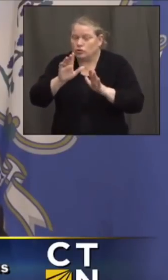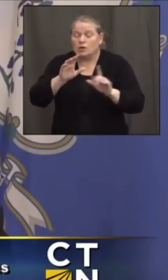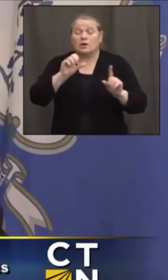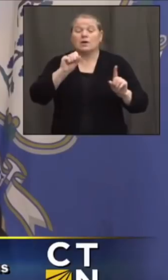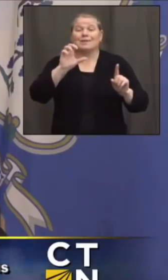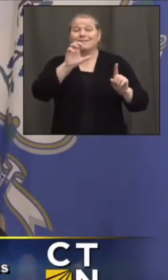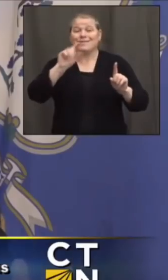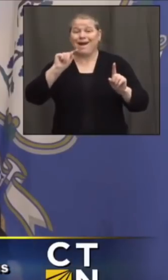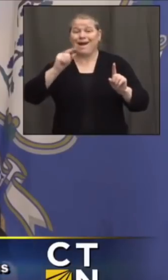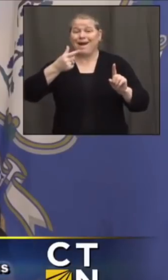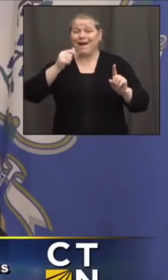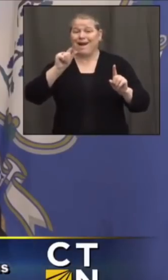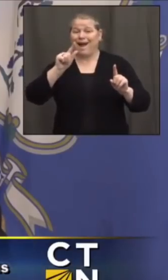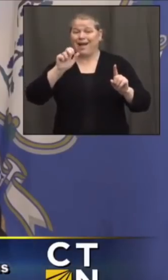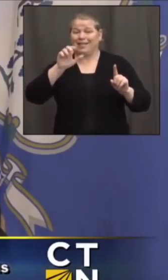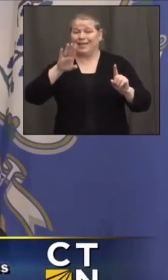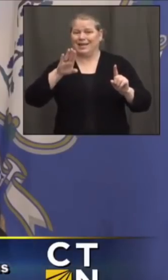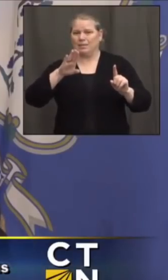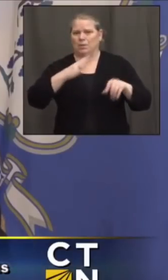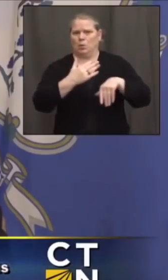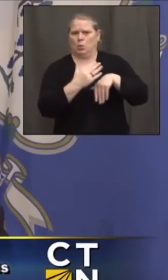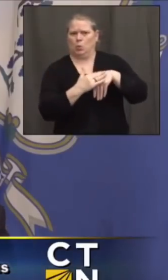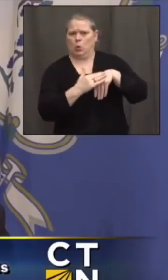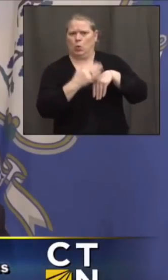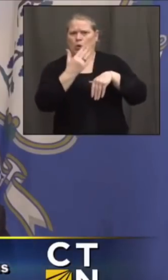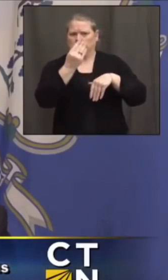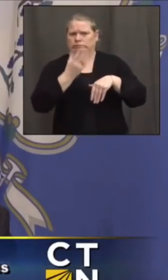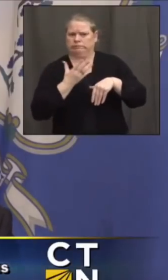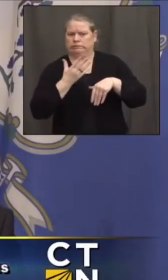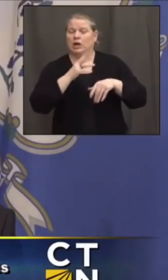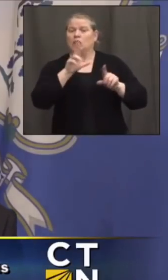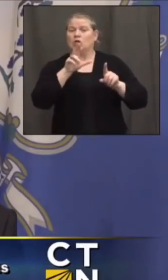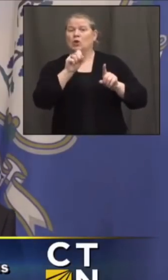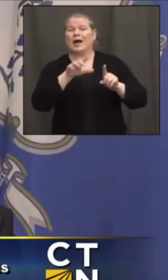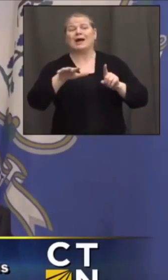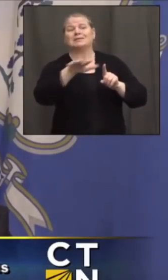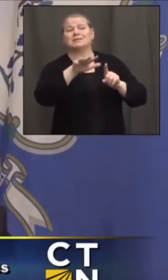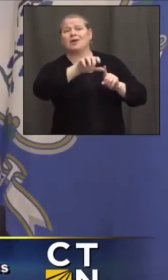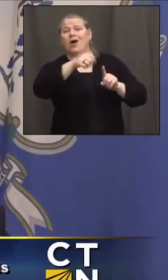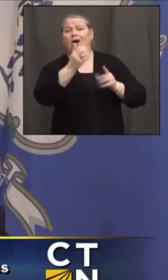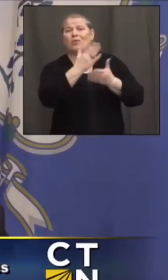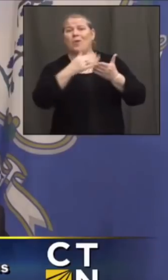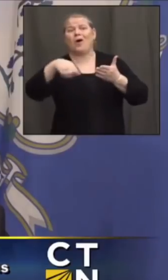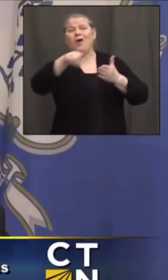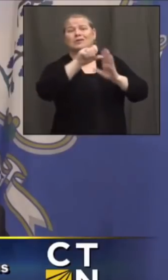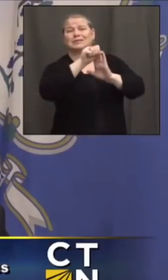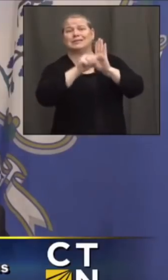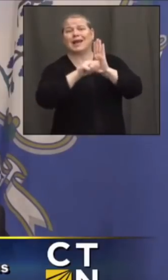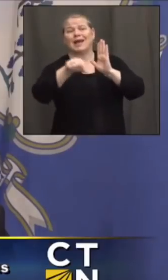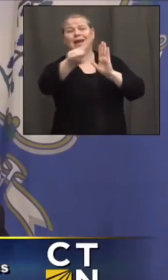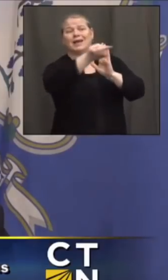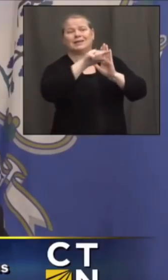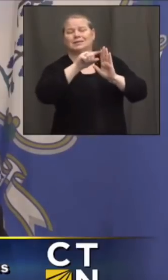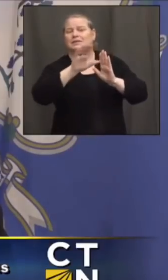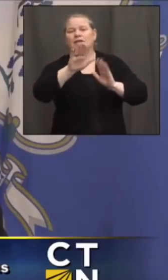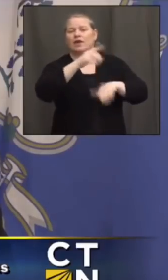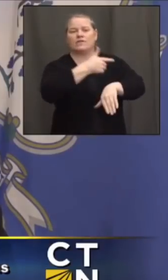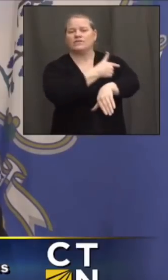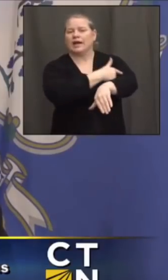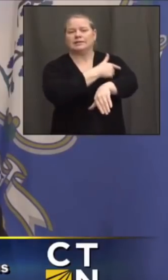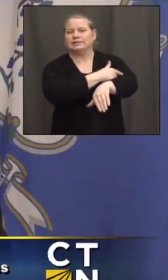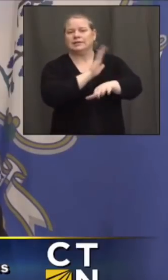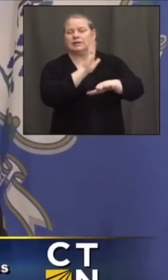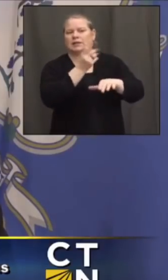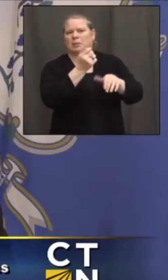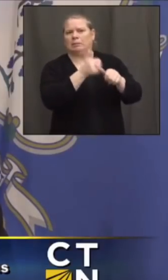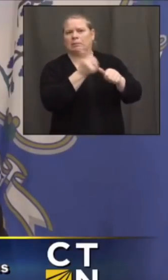at 0.1%, it's at 5% or 6%. And those are places where vaccines may not be able to stay ahead or will have a